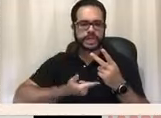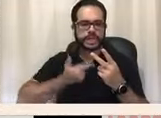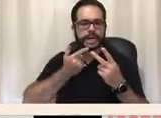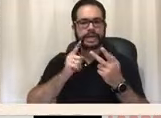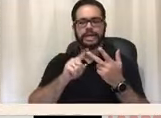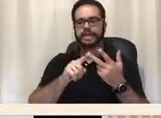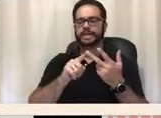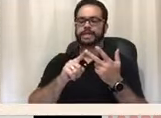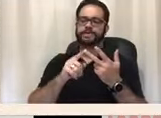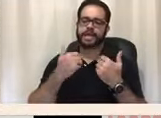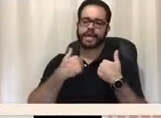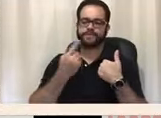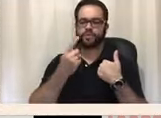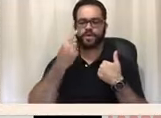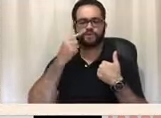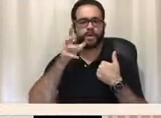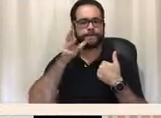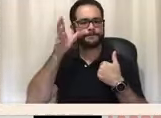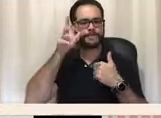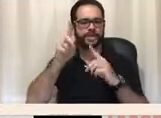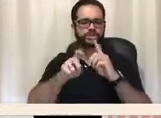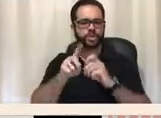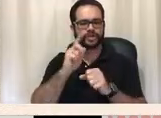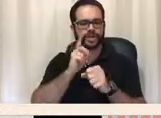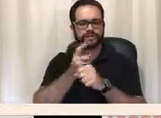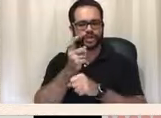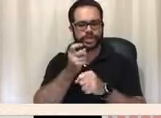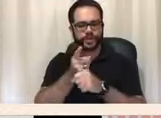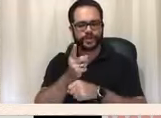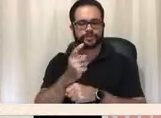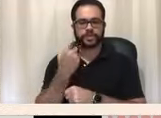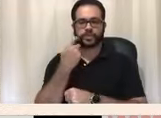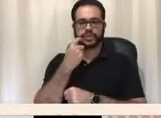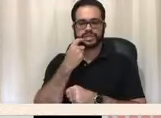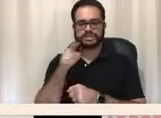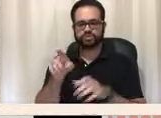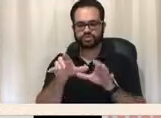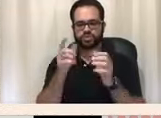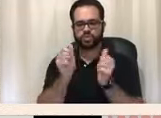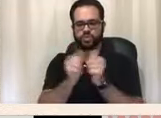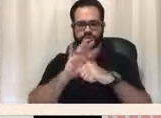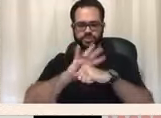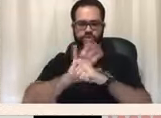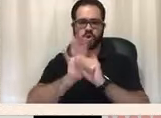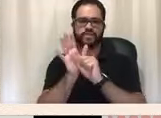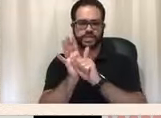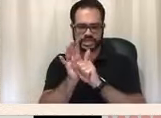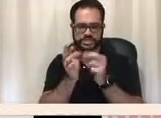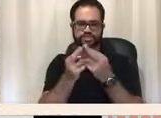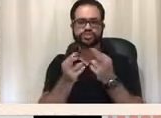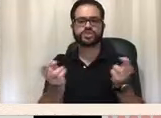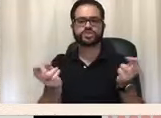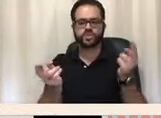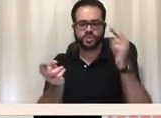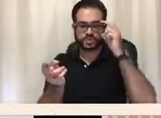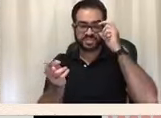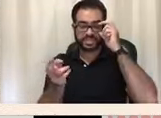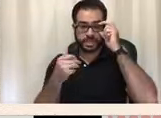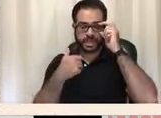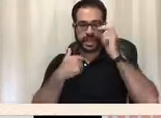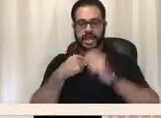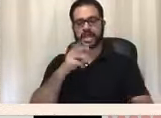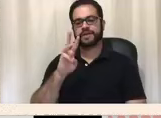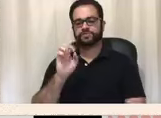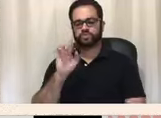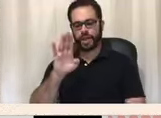each year. Most recently, they've done one on COVID-19 resources. They host a web page for us with over